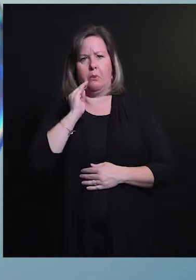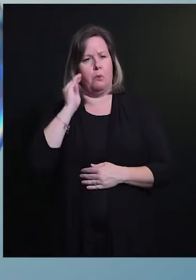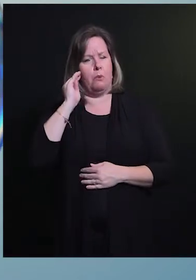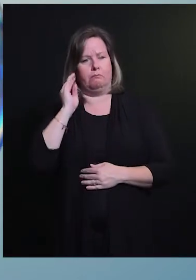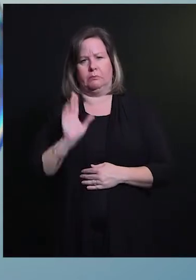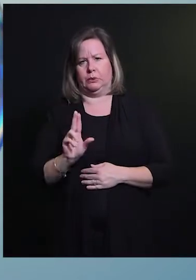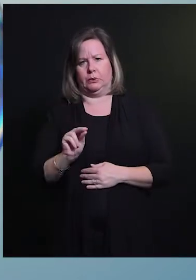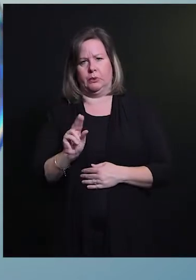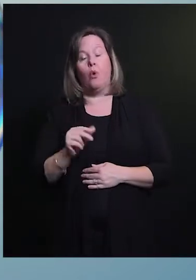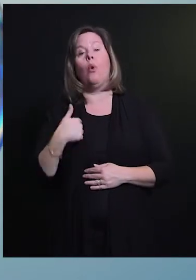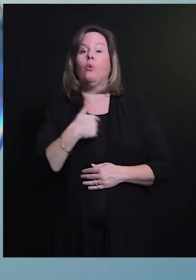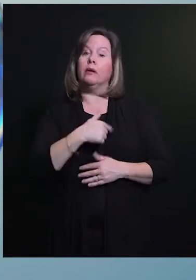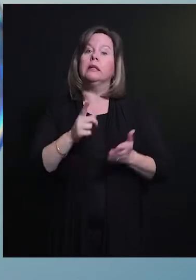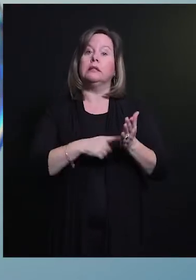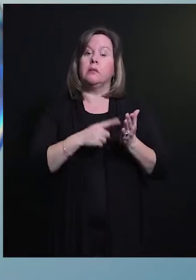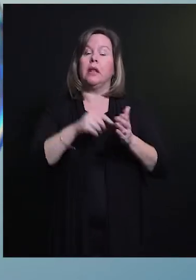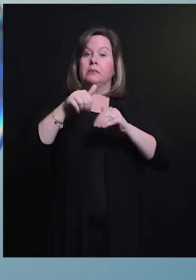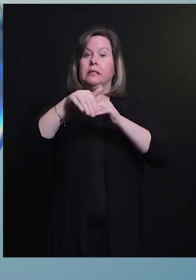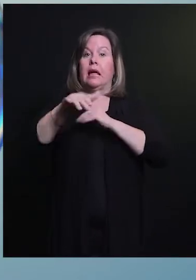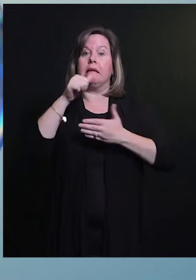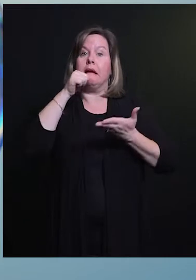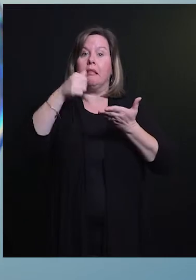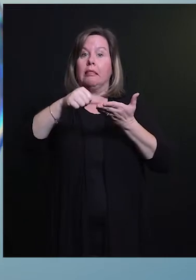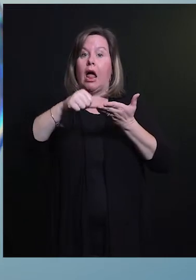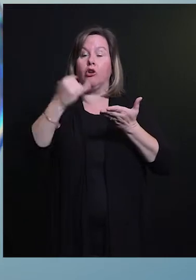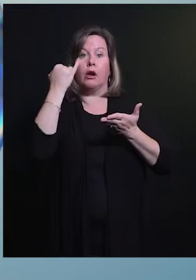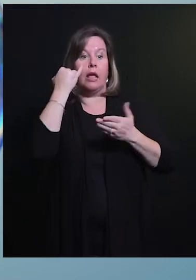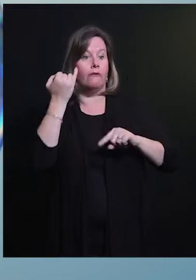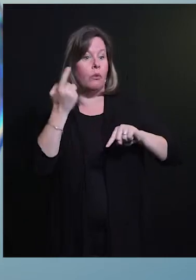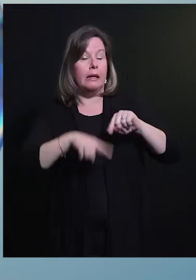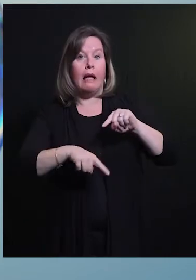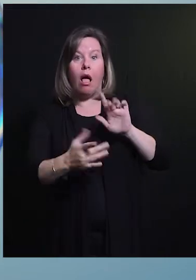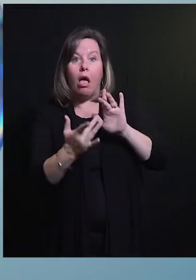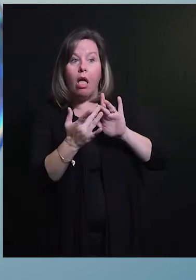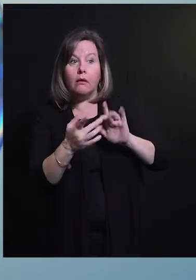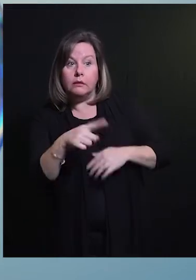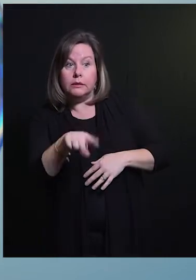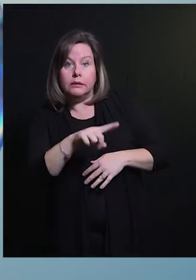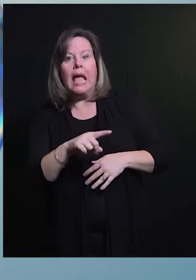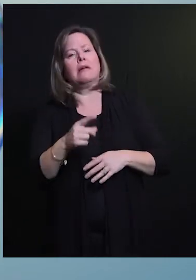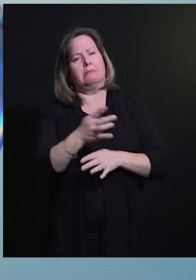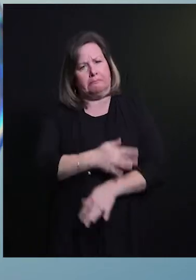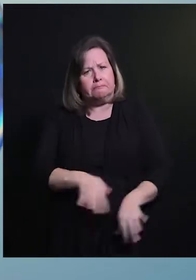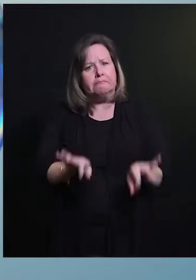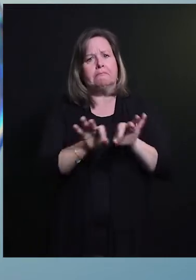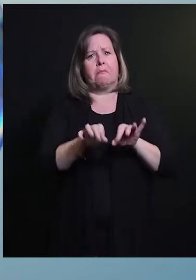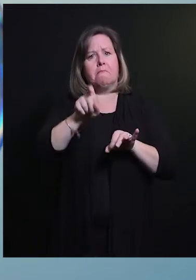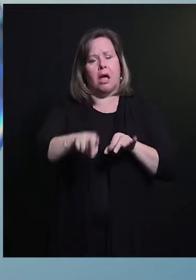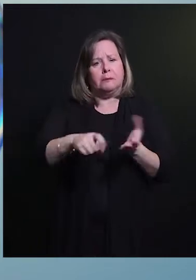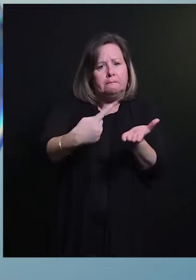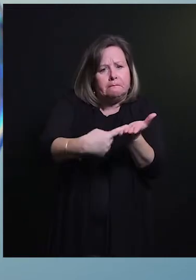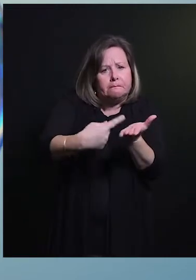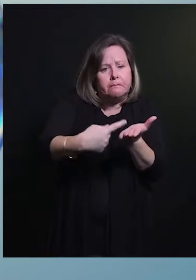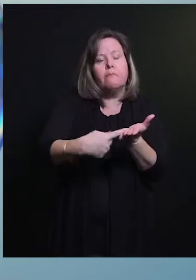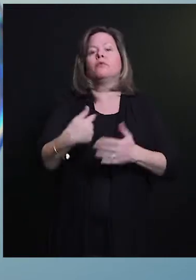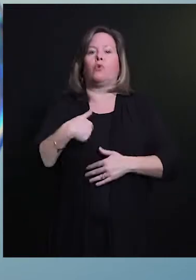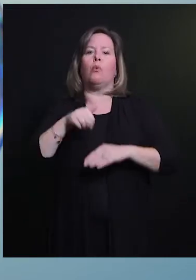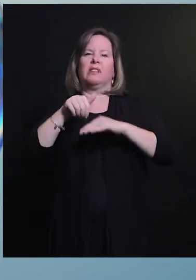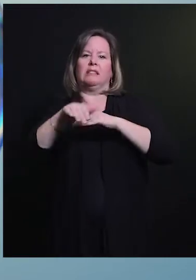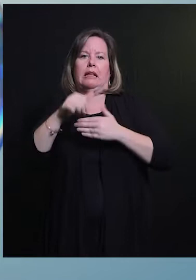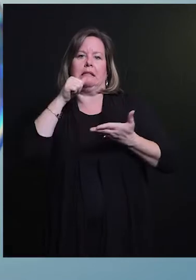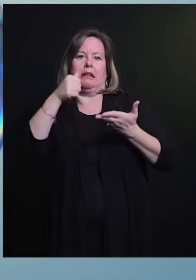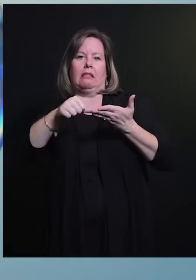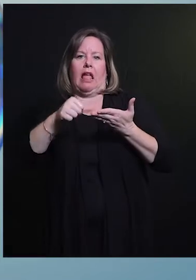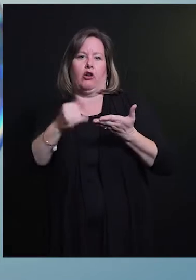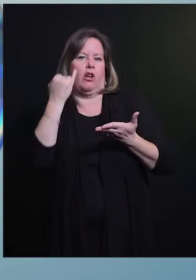their homes. Sometimes we'll send them a letter if we can't get in touch with them. It is important for us to talk to individuals, so if we can't get in touch via those other routes, we'll